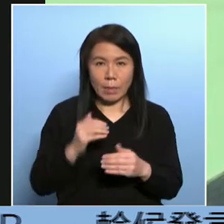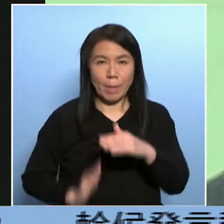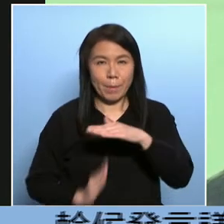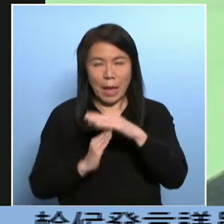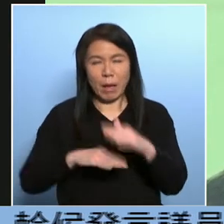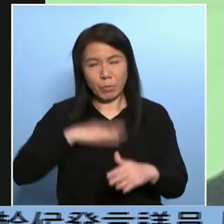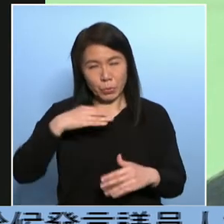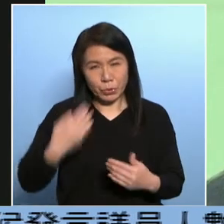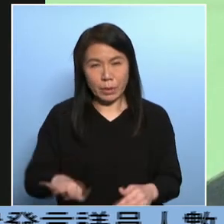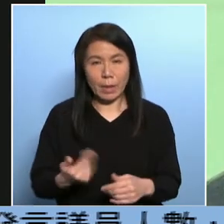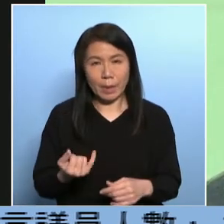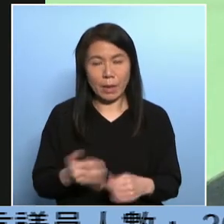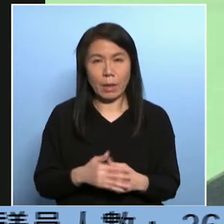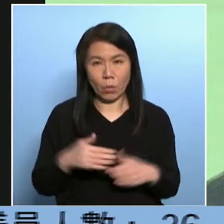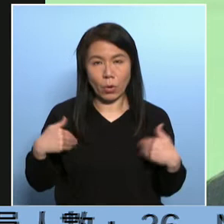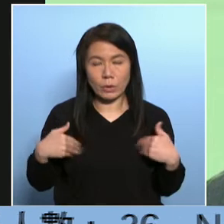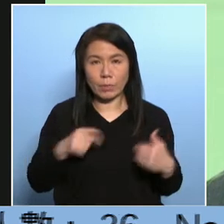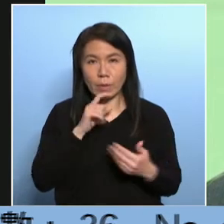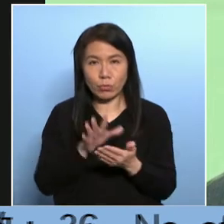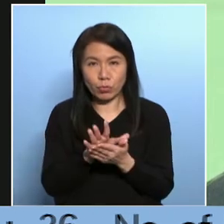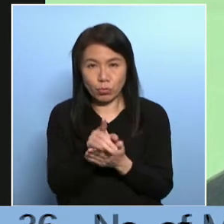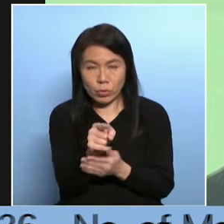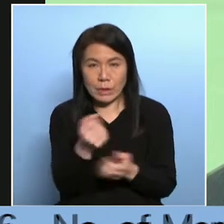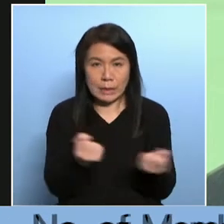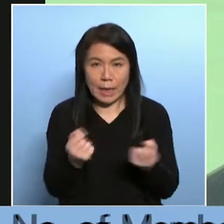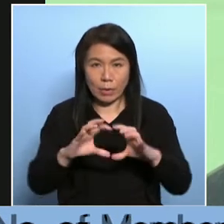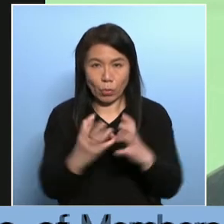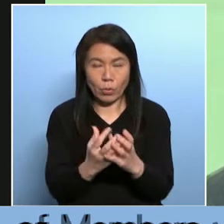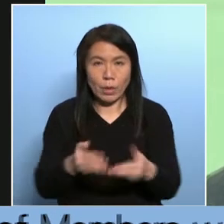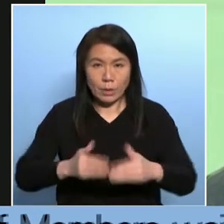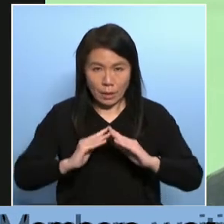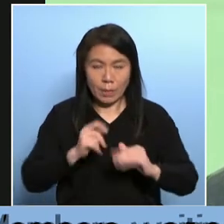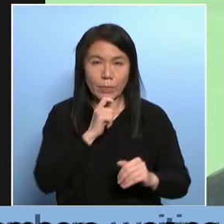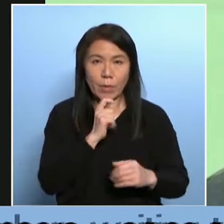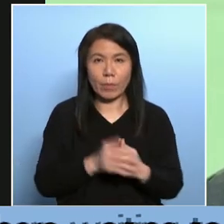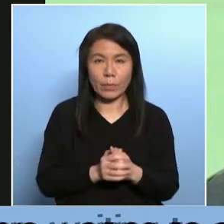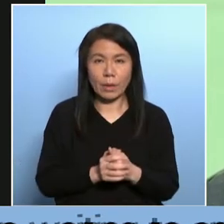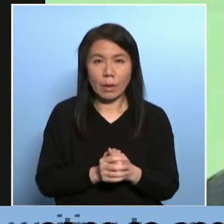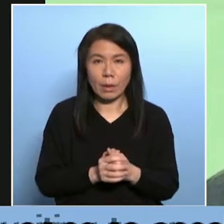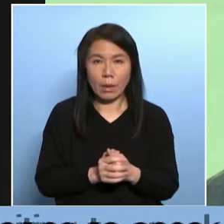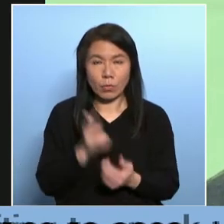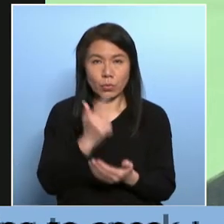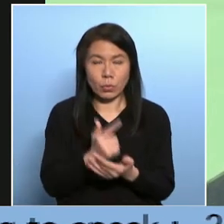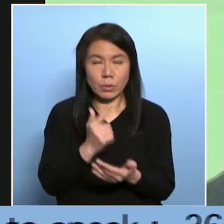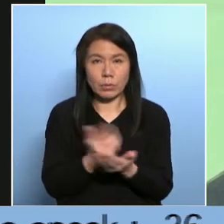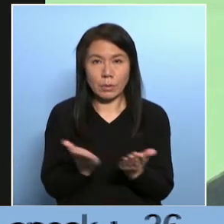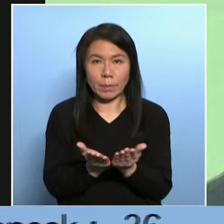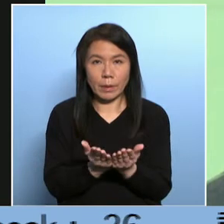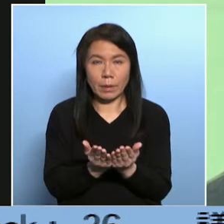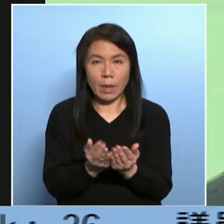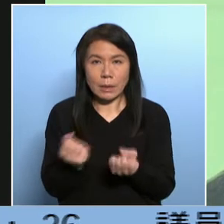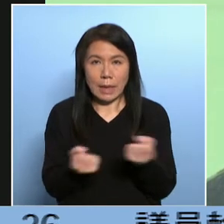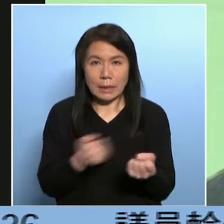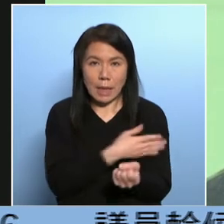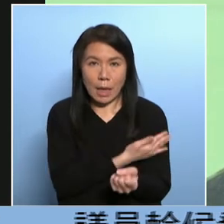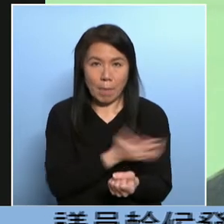the hospitals and treatment facilities? Do we have enough capacity? I'm glad that a dedicated vehicle fleet